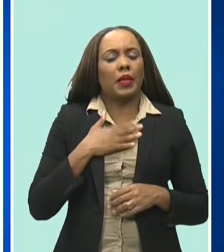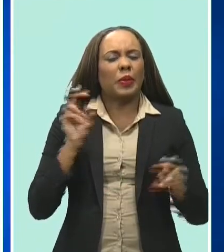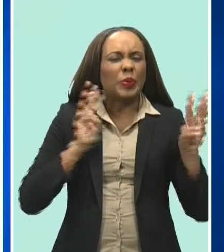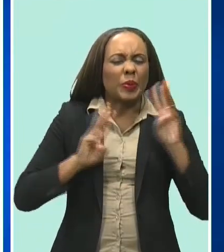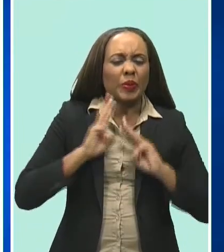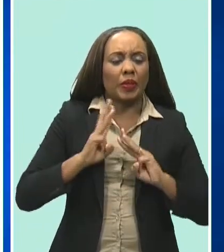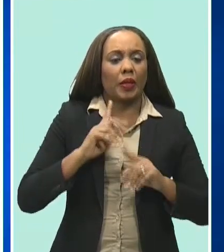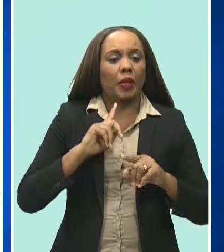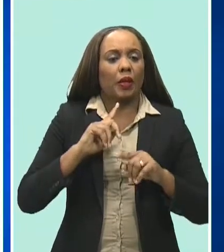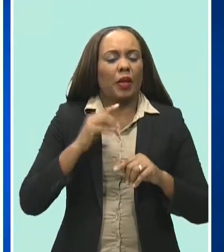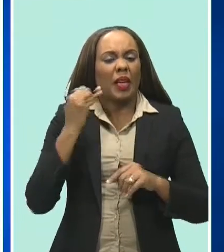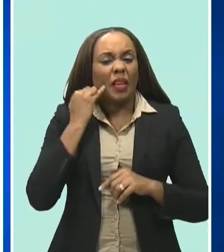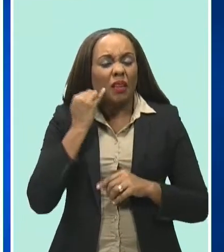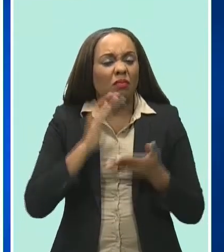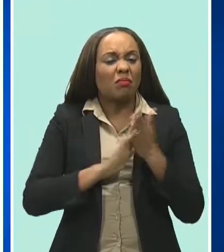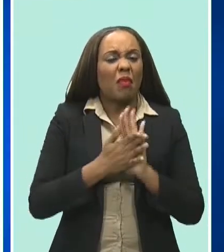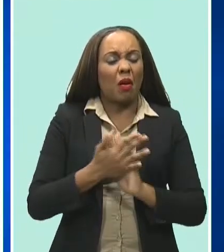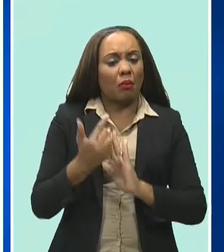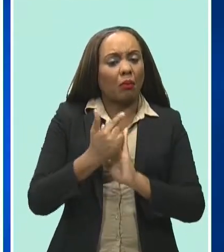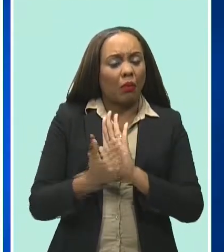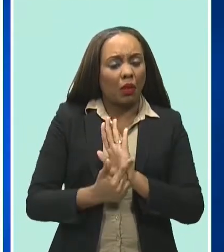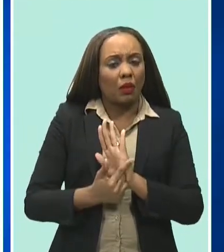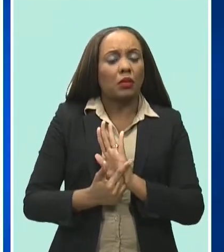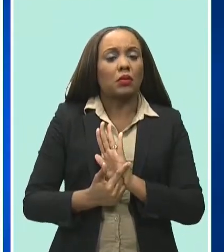product should not